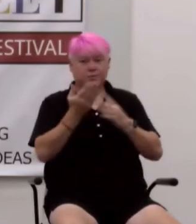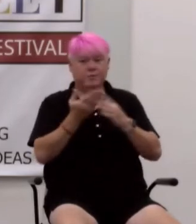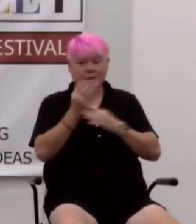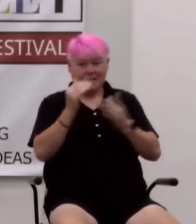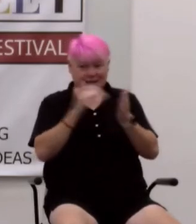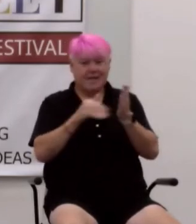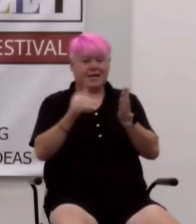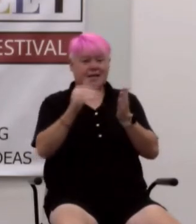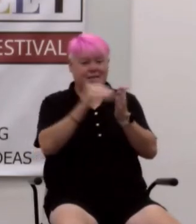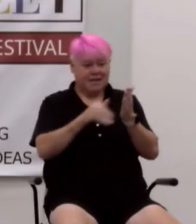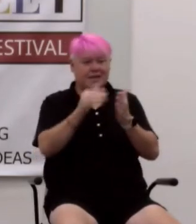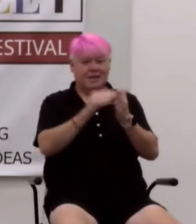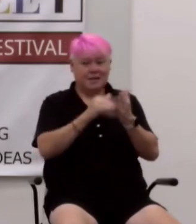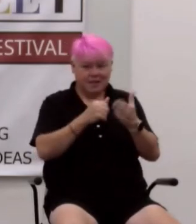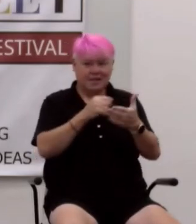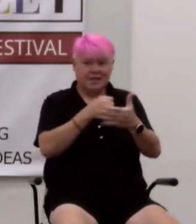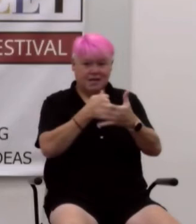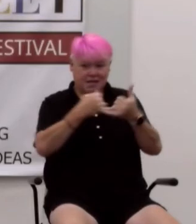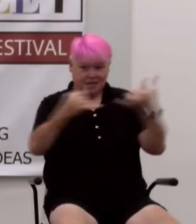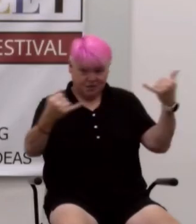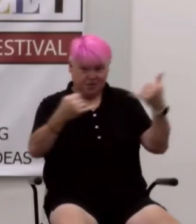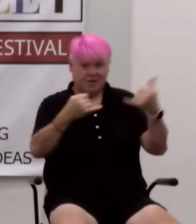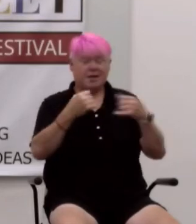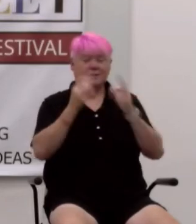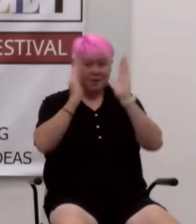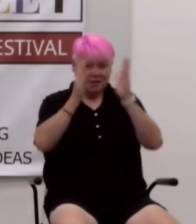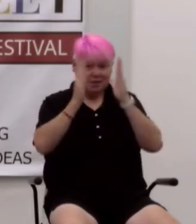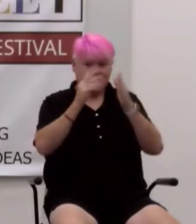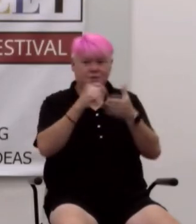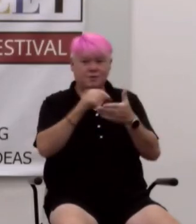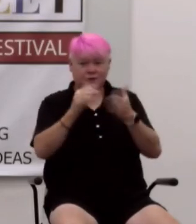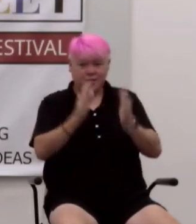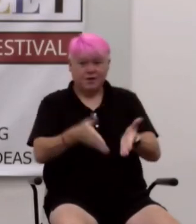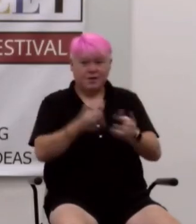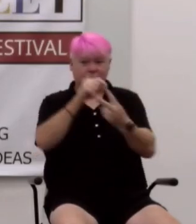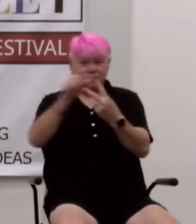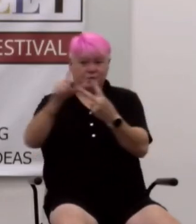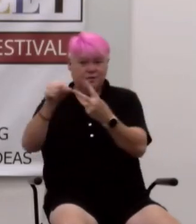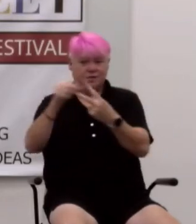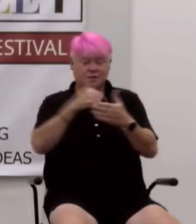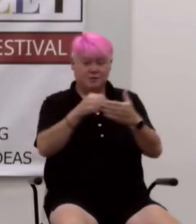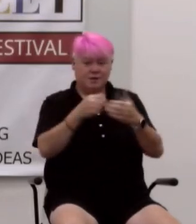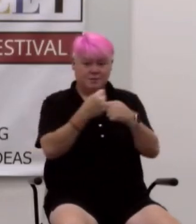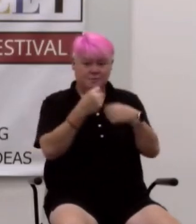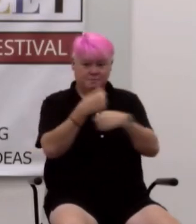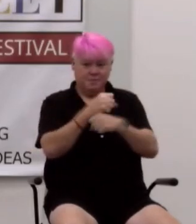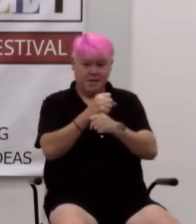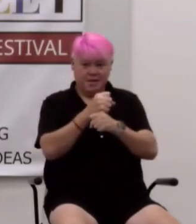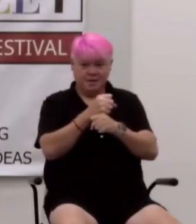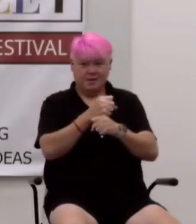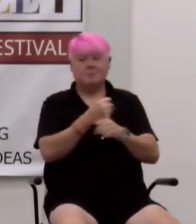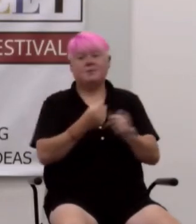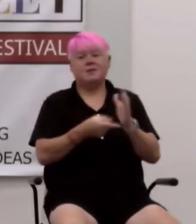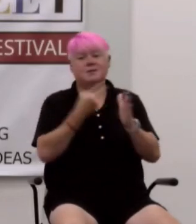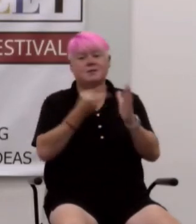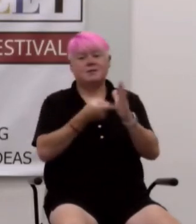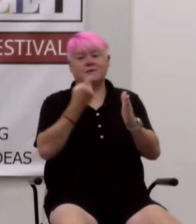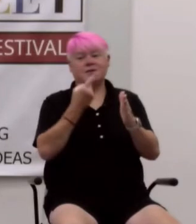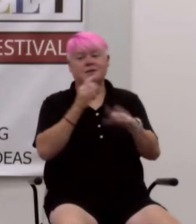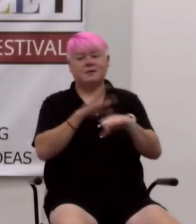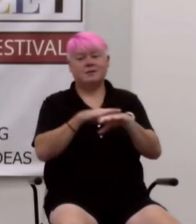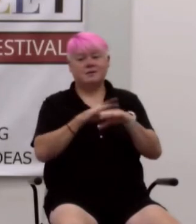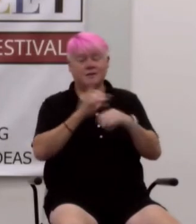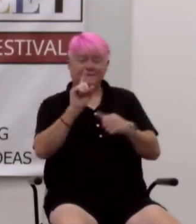Pay attention to what the writer did and the choices that writer made, because sometimes on a first